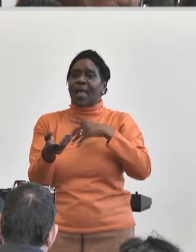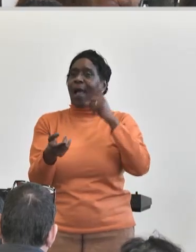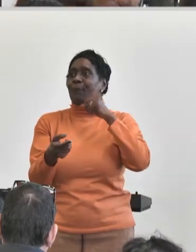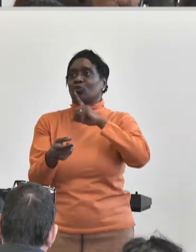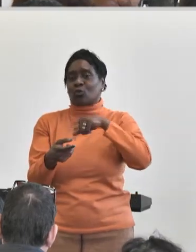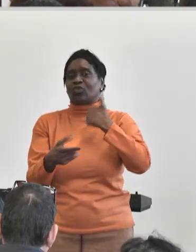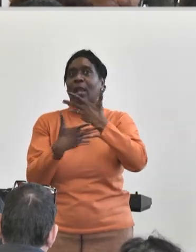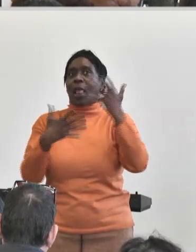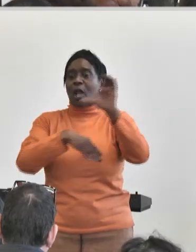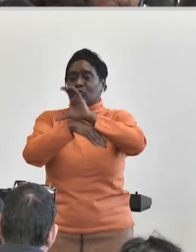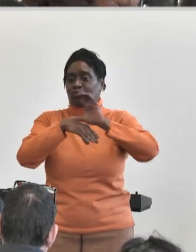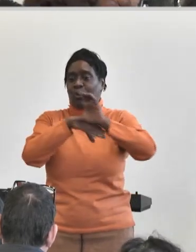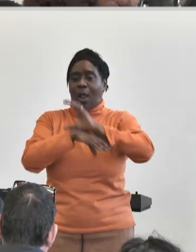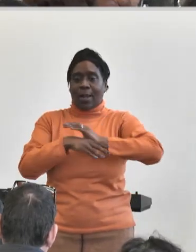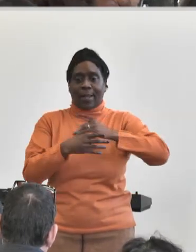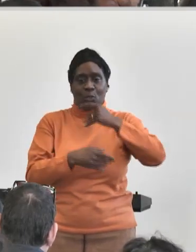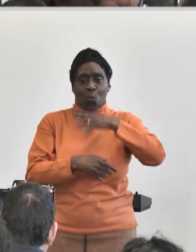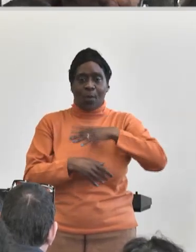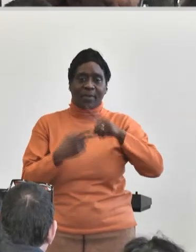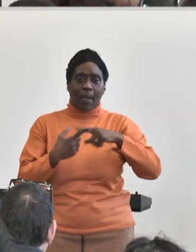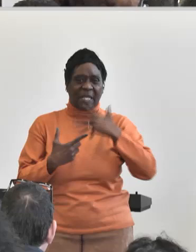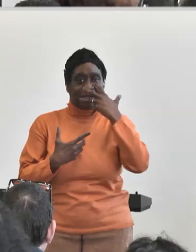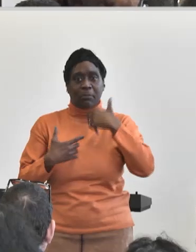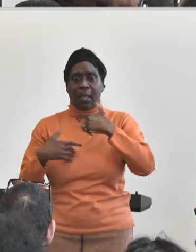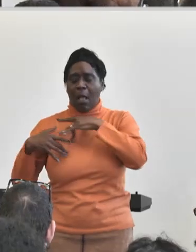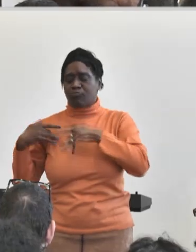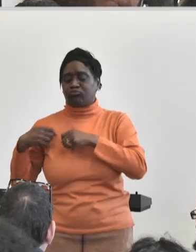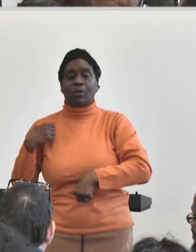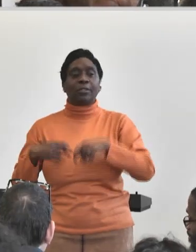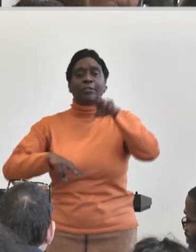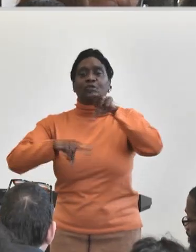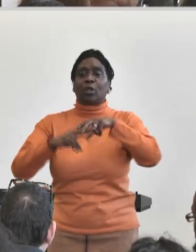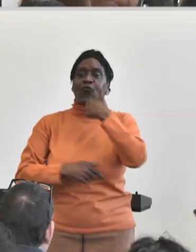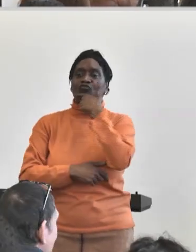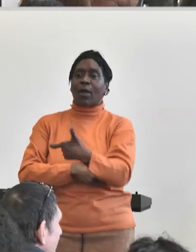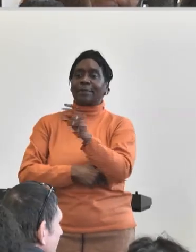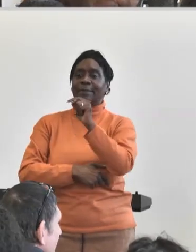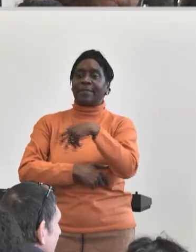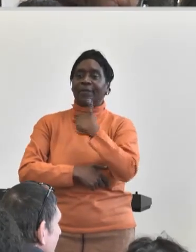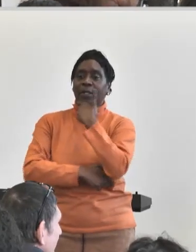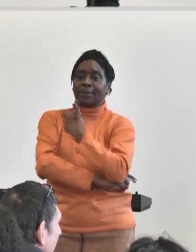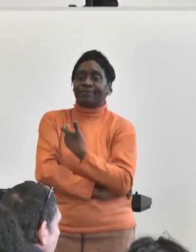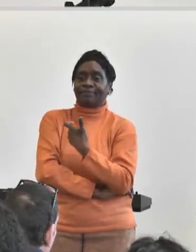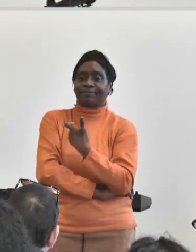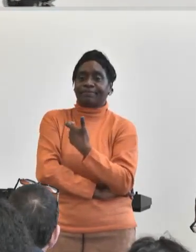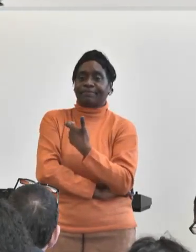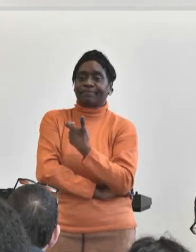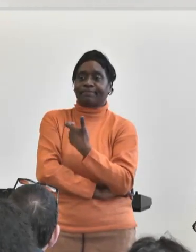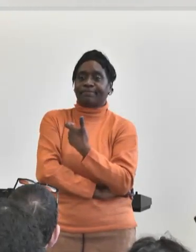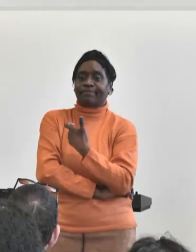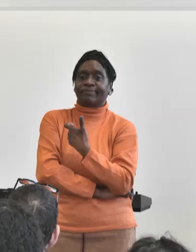lot of chocolate involved. Seguro que hubo mucho chocolate. Sits down in front of the TV. Se sienta frente de la televisión. Gets